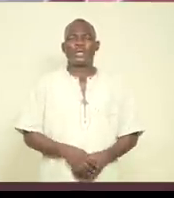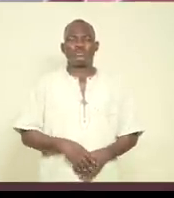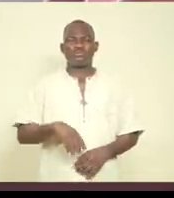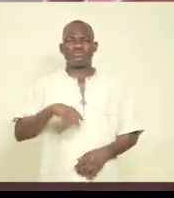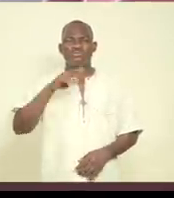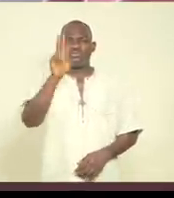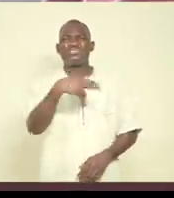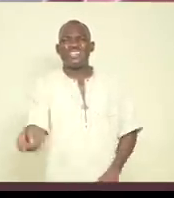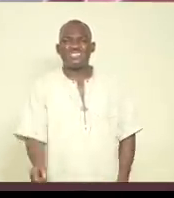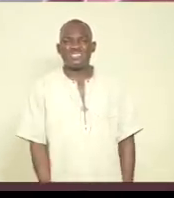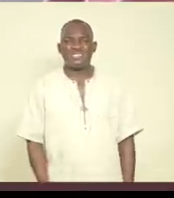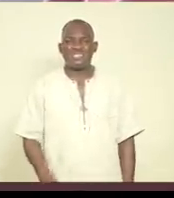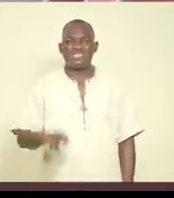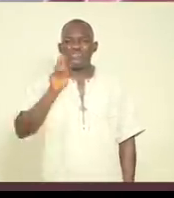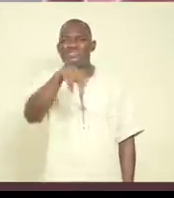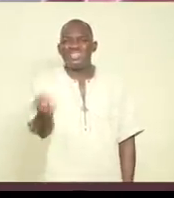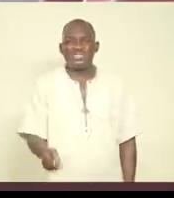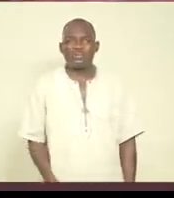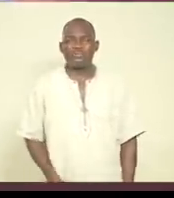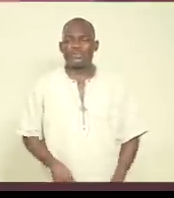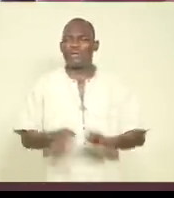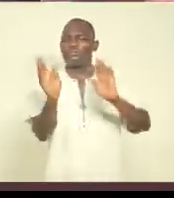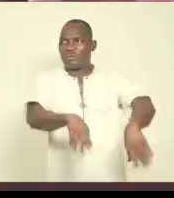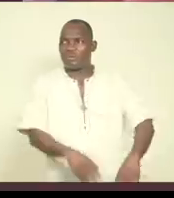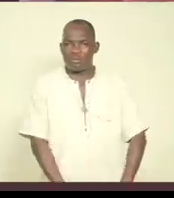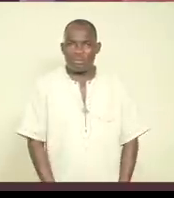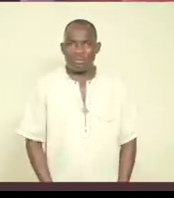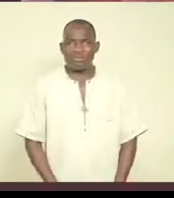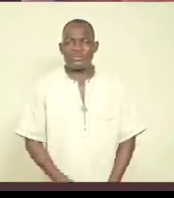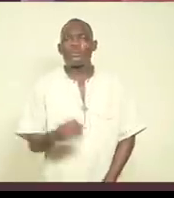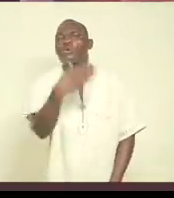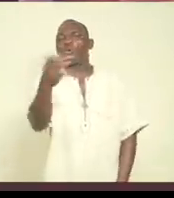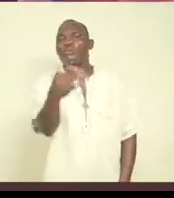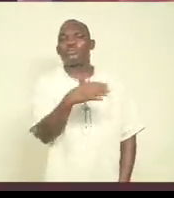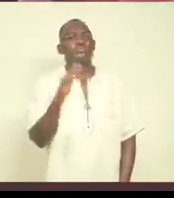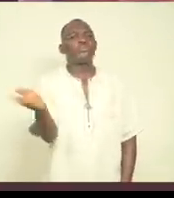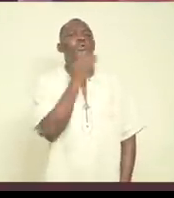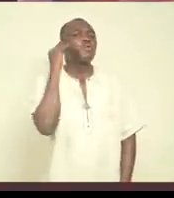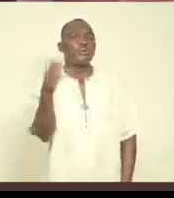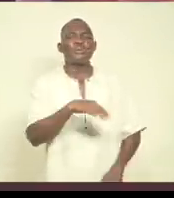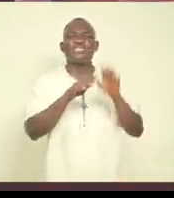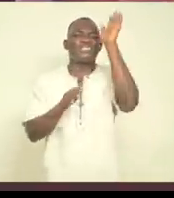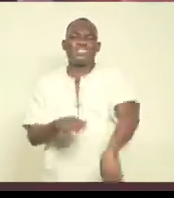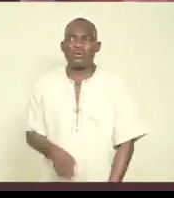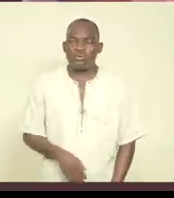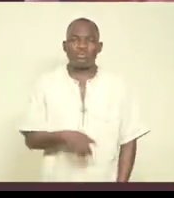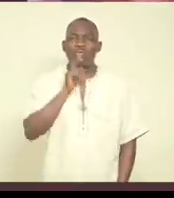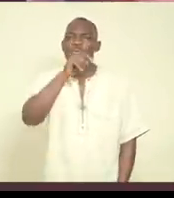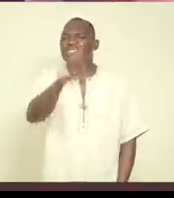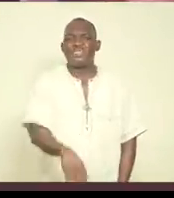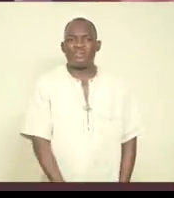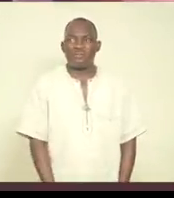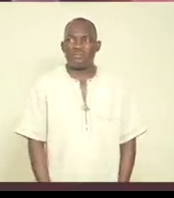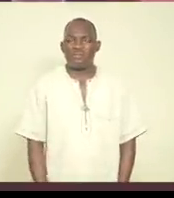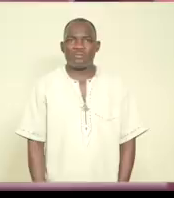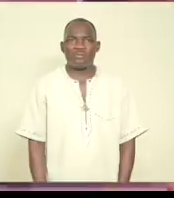this? Oh, hey! Get up! Let's go. See, she's not going anywhere. Will you sit down? Oh. You want to talk,